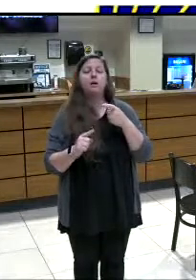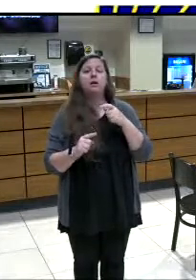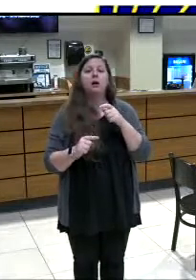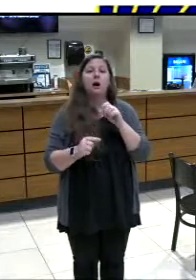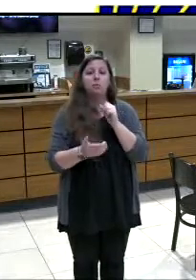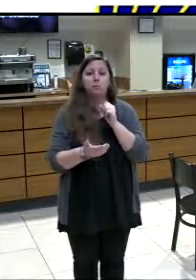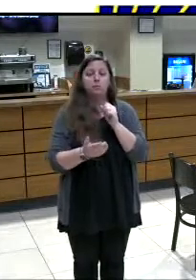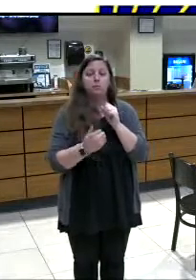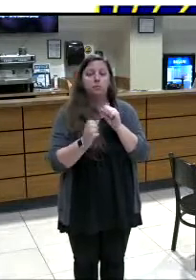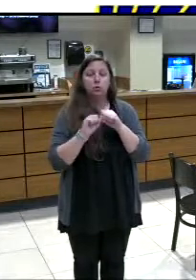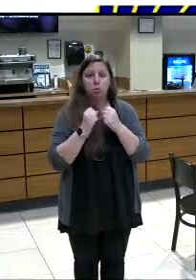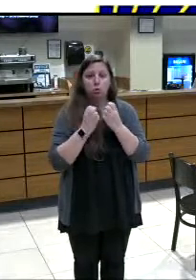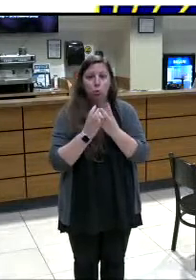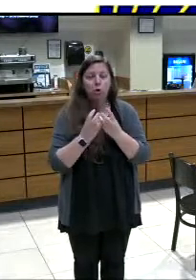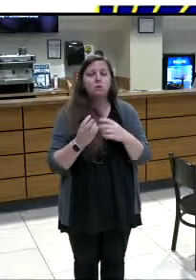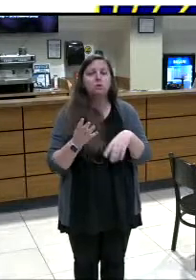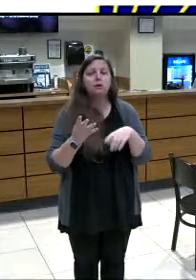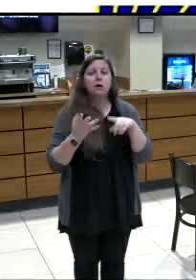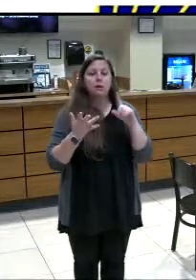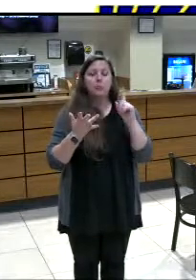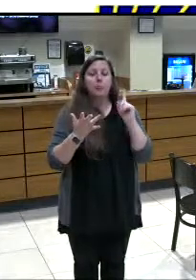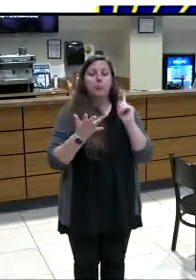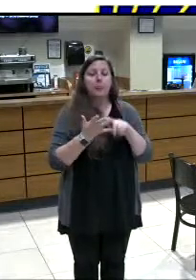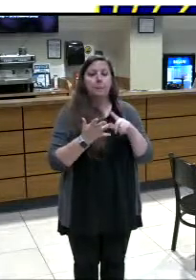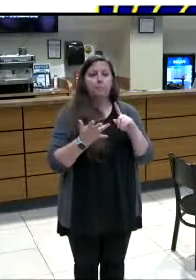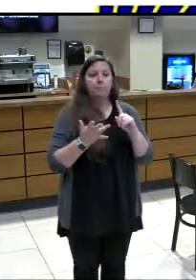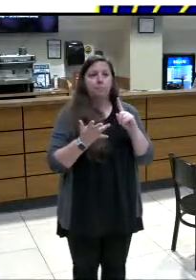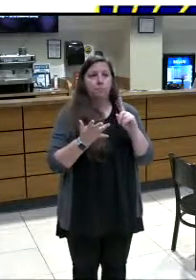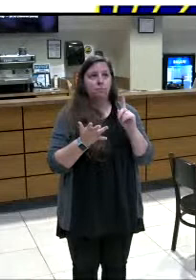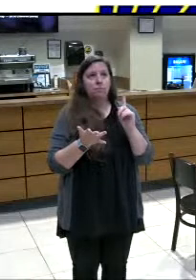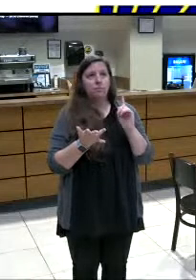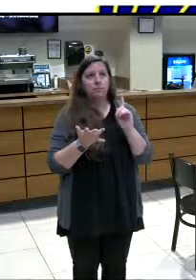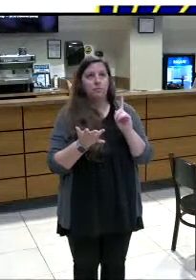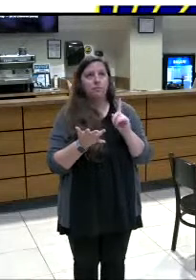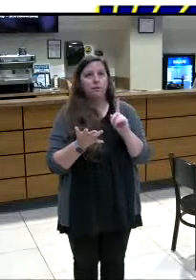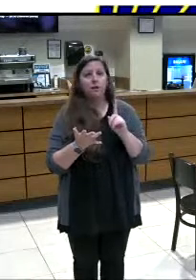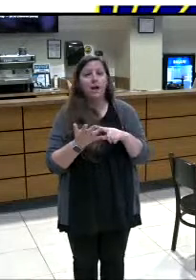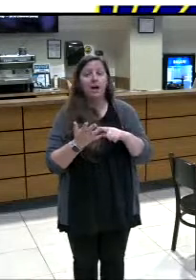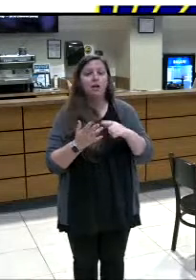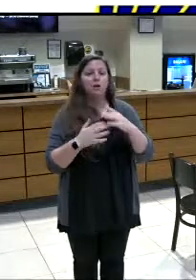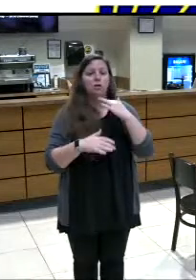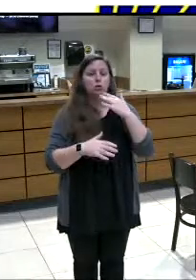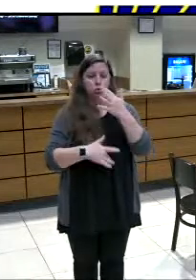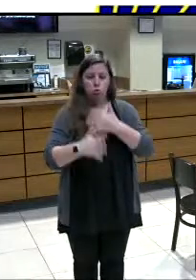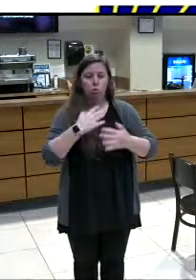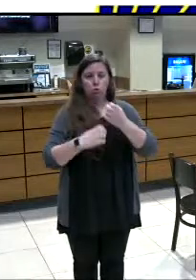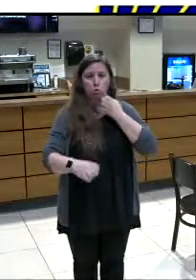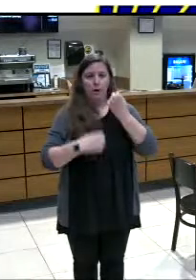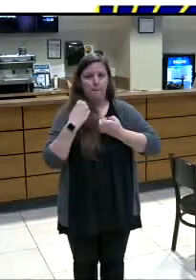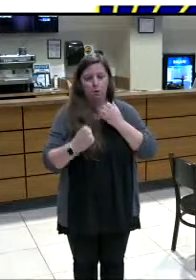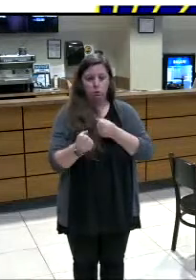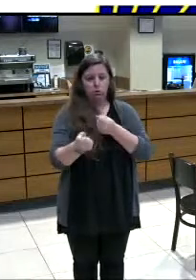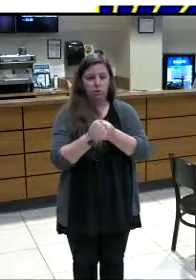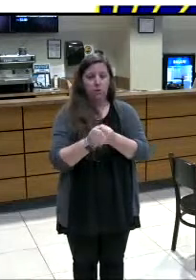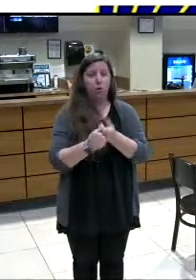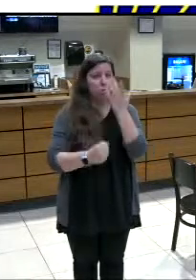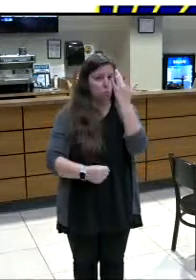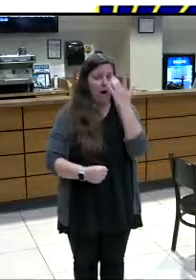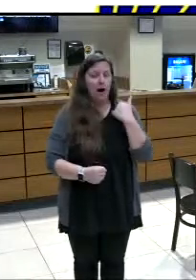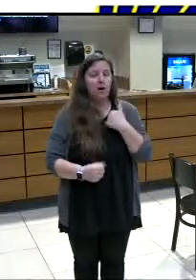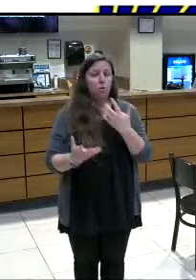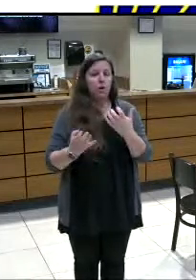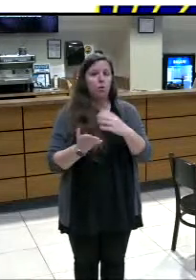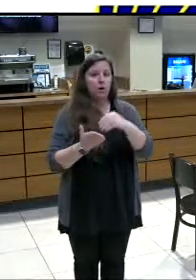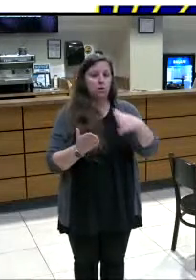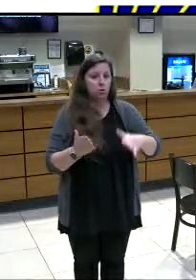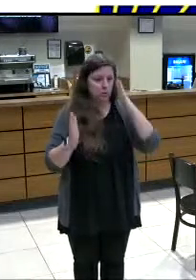services to meet the identified needs of students, allows students to focus on learning. Our goal in student support